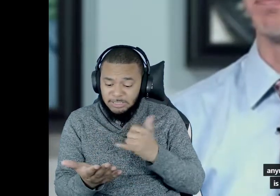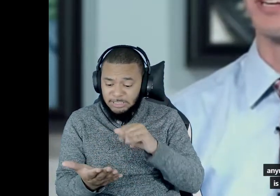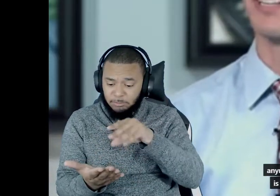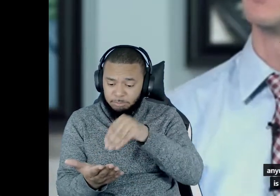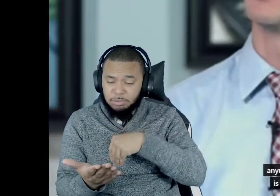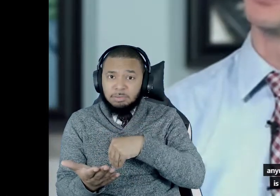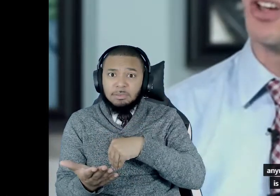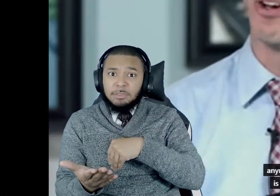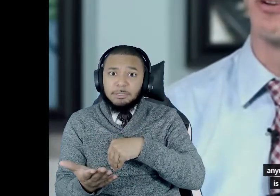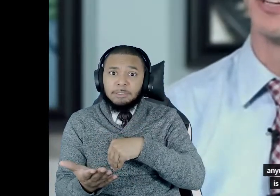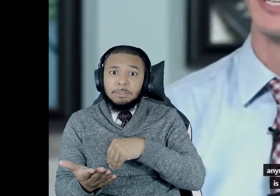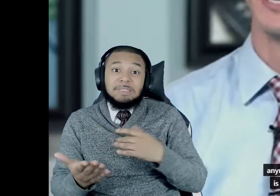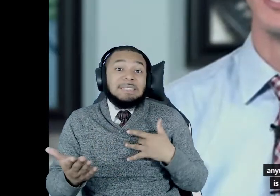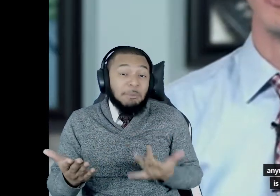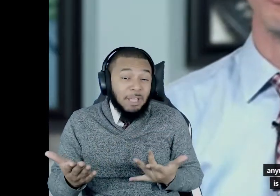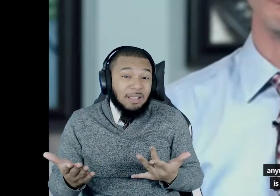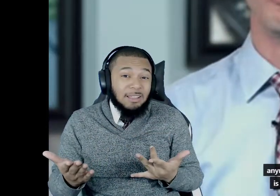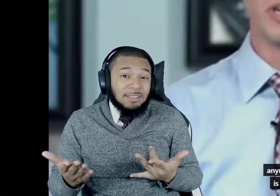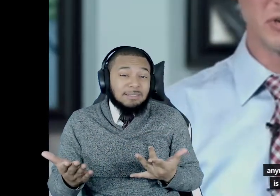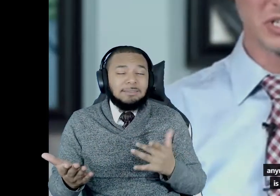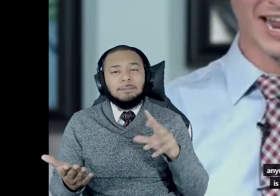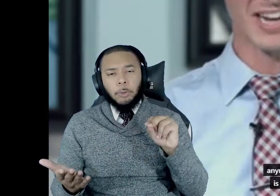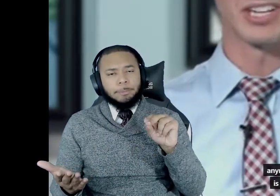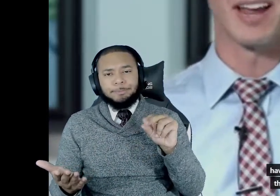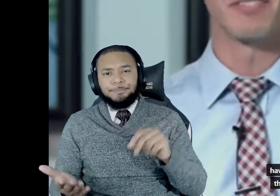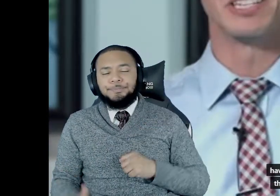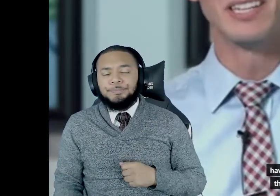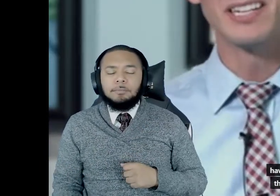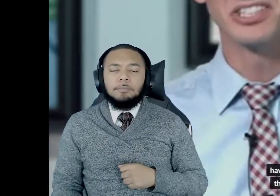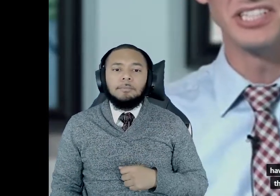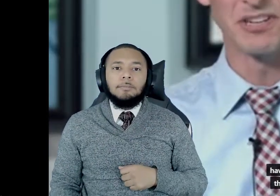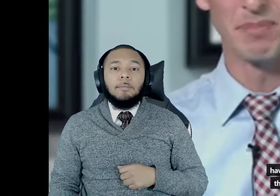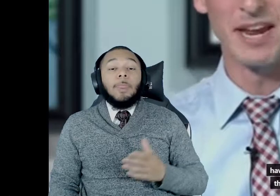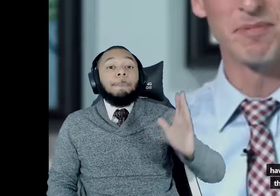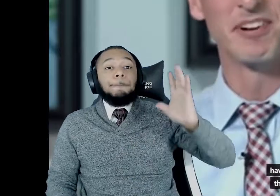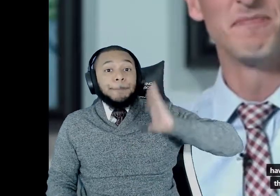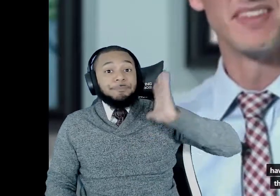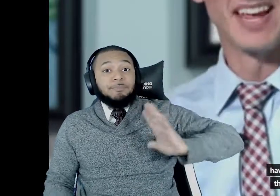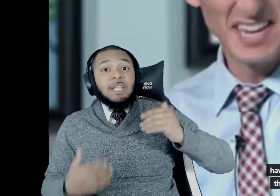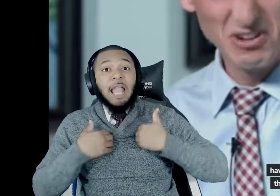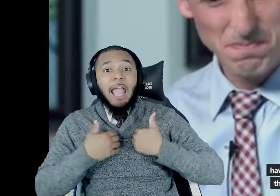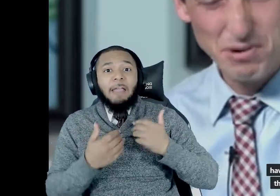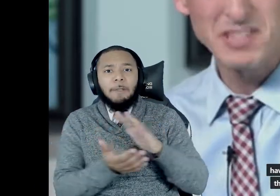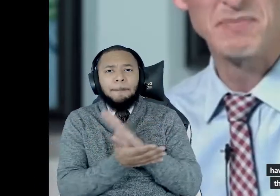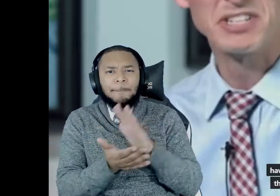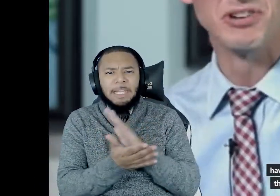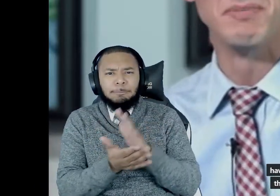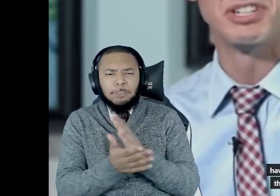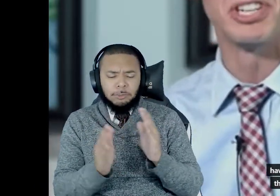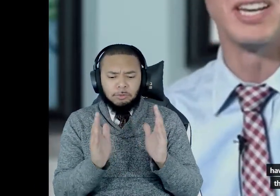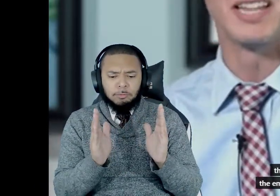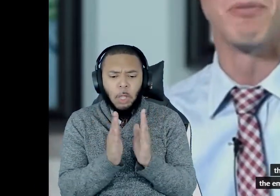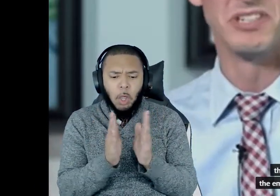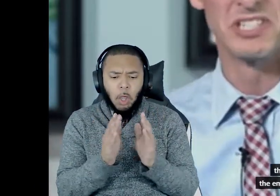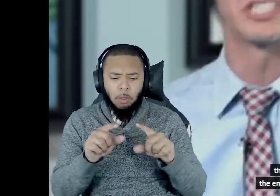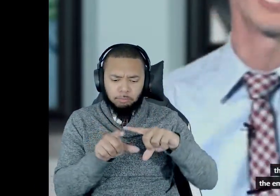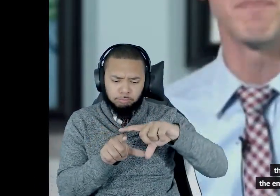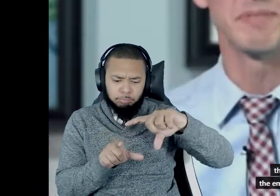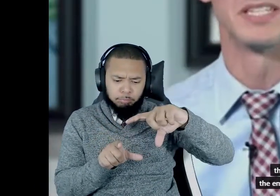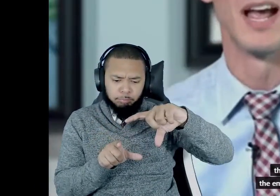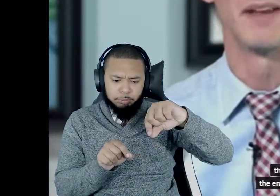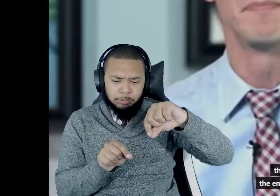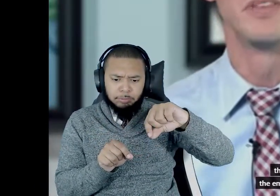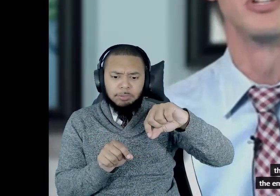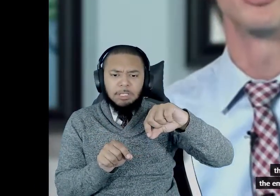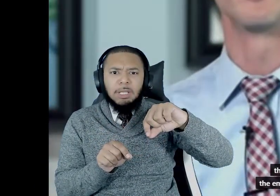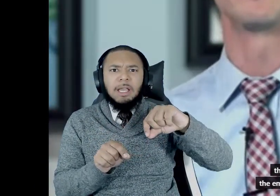is typically no. We used to actually have these little sheets of paper, and then you'd put them into a machine that would stamp